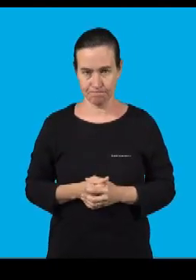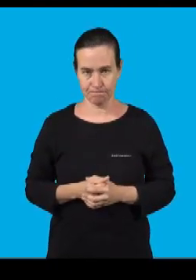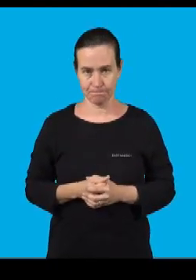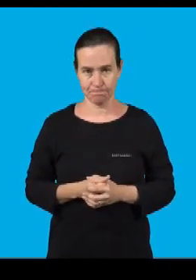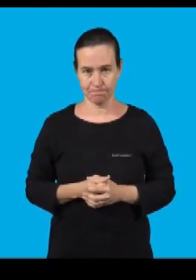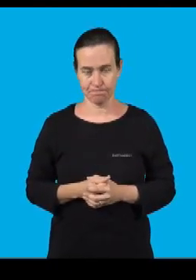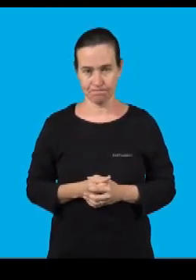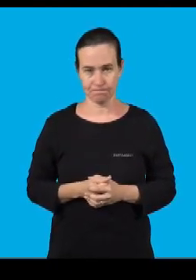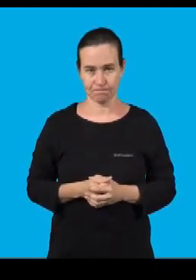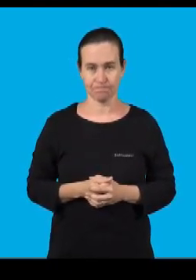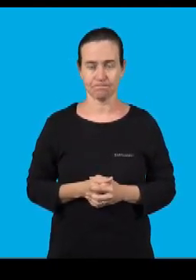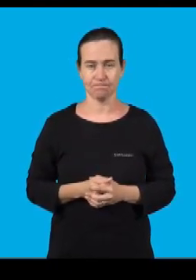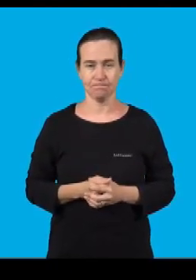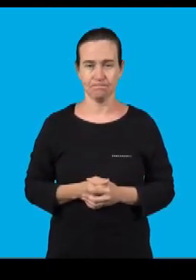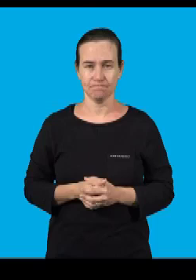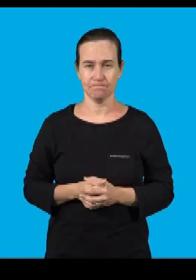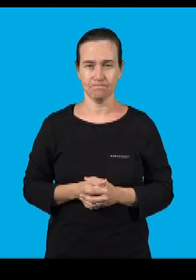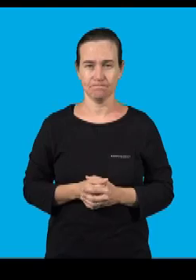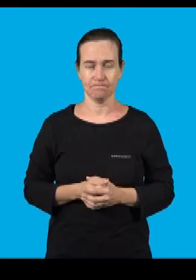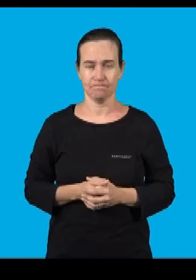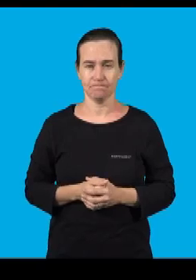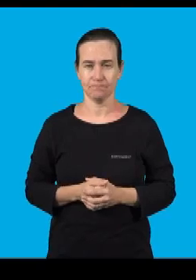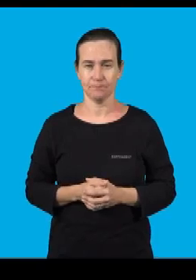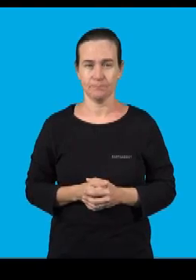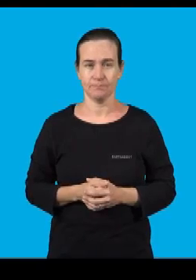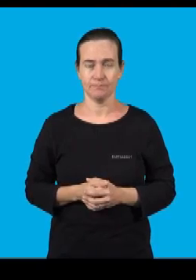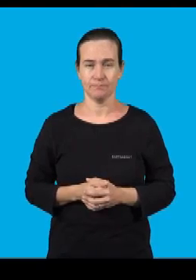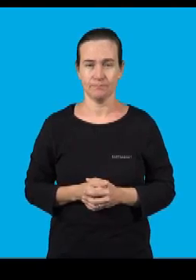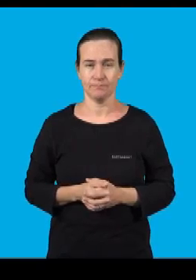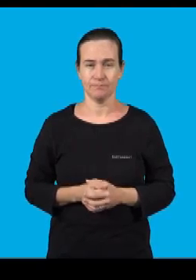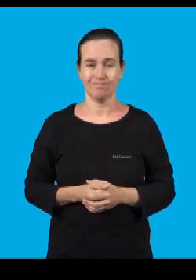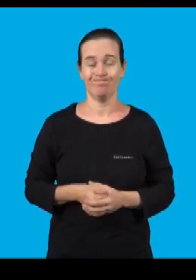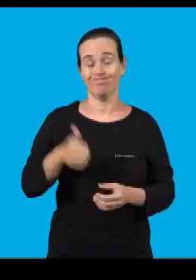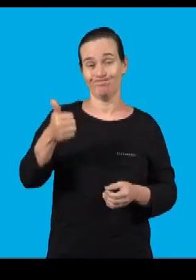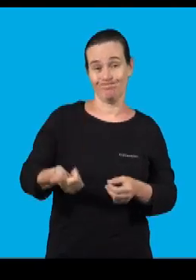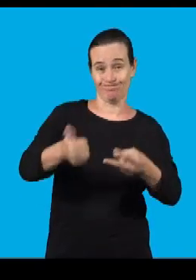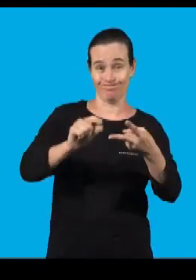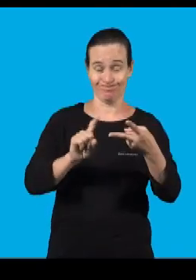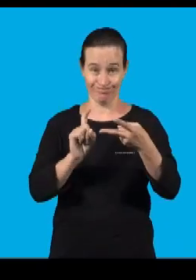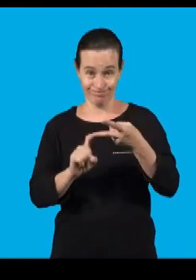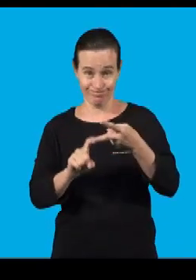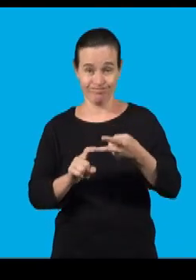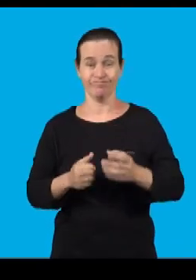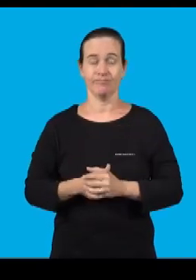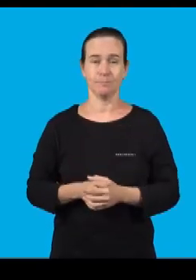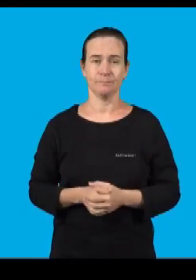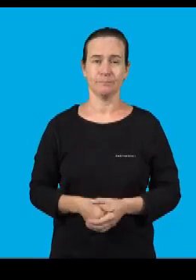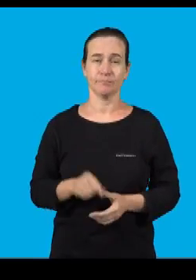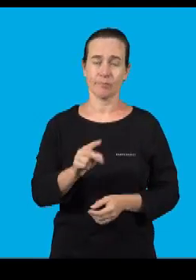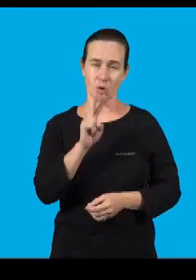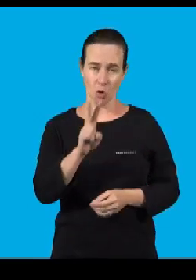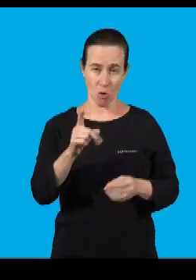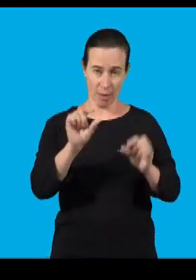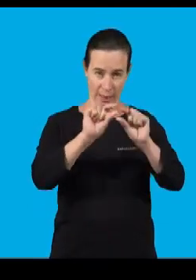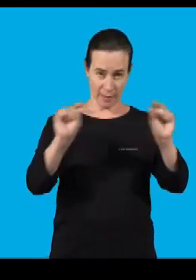the location where this question is referring to. Okay, let's move on. 1.2.